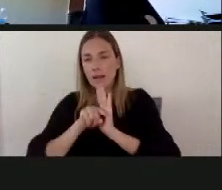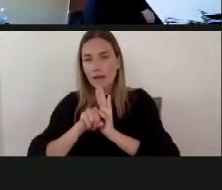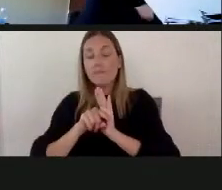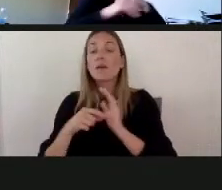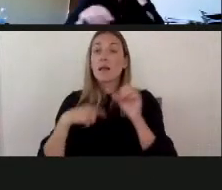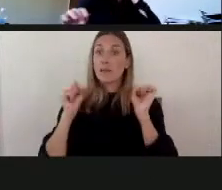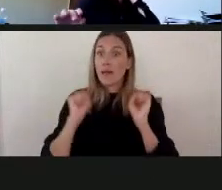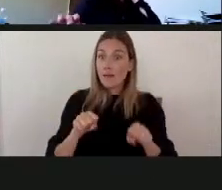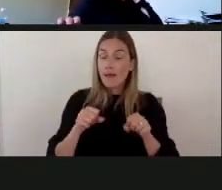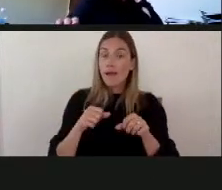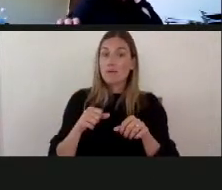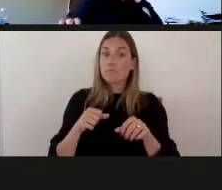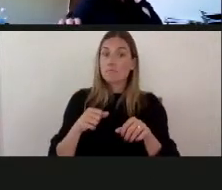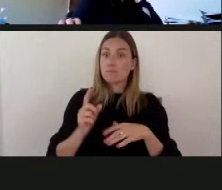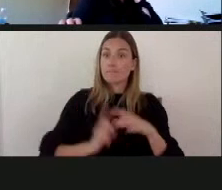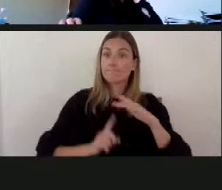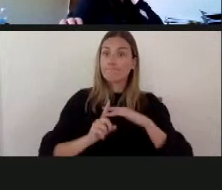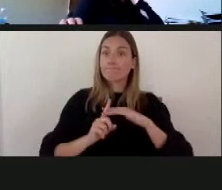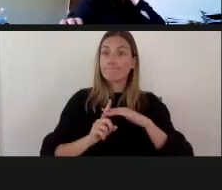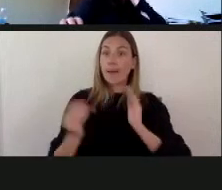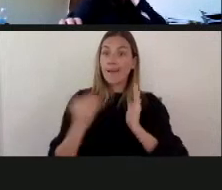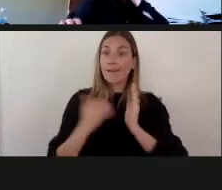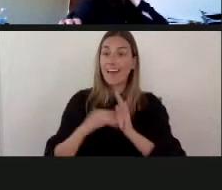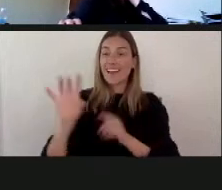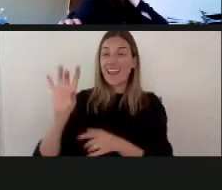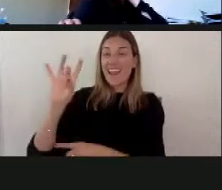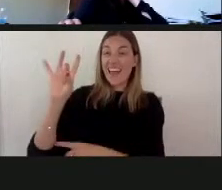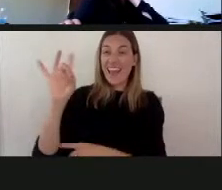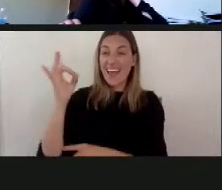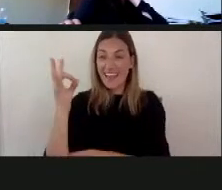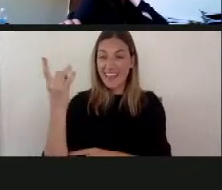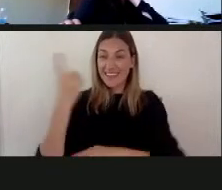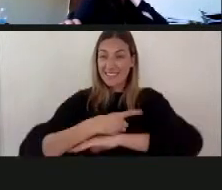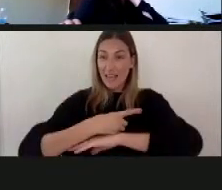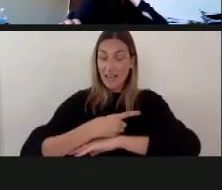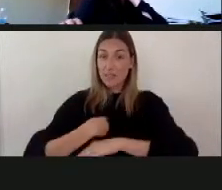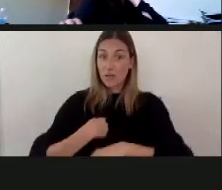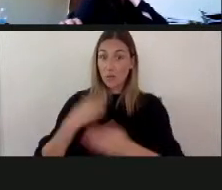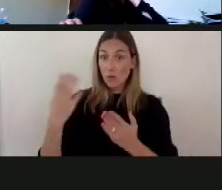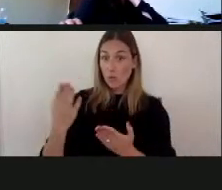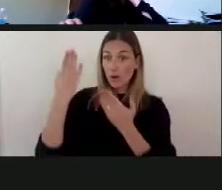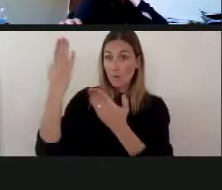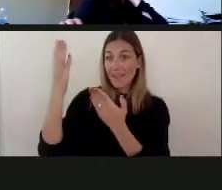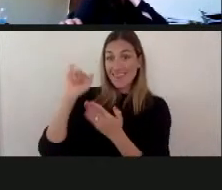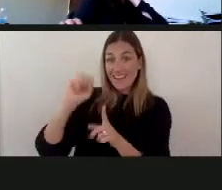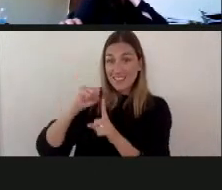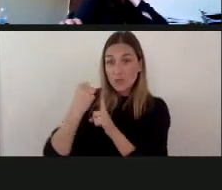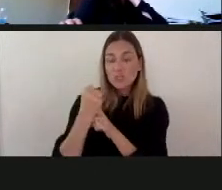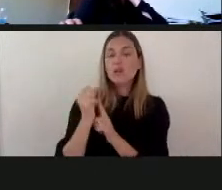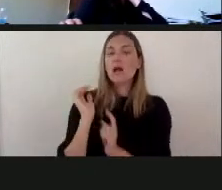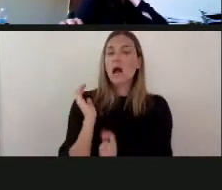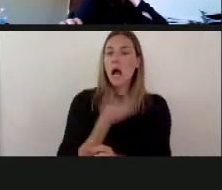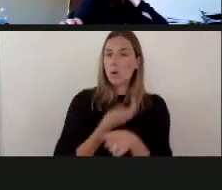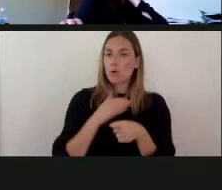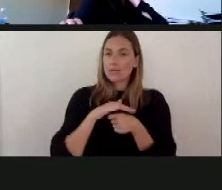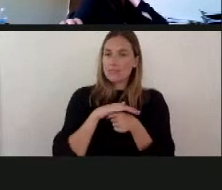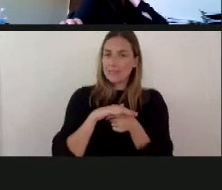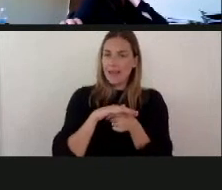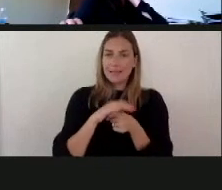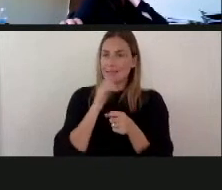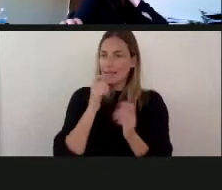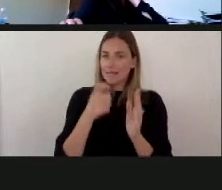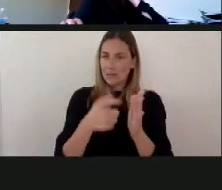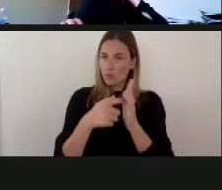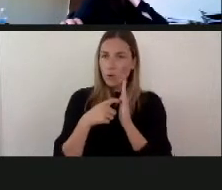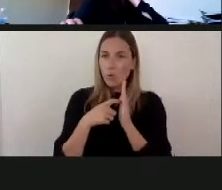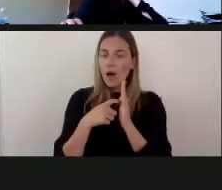would be the 8th day. So what we're recommending to those families that are in that situation, we have one of our sites that does not require that